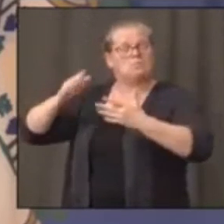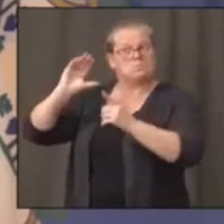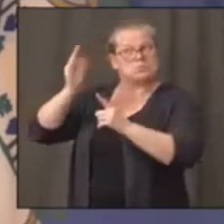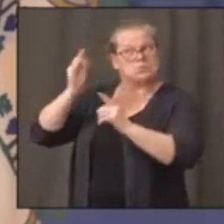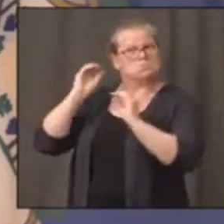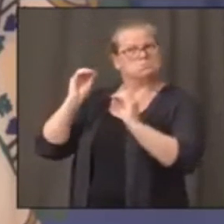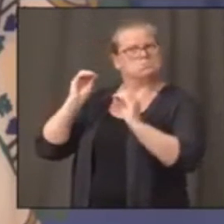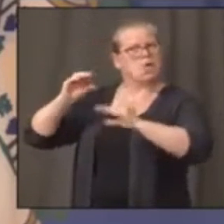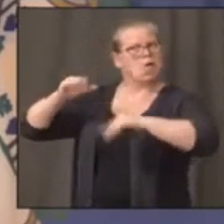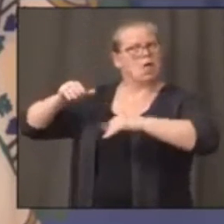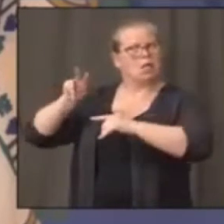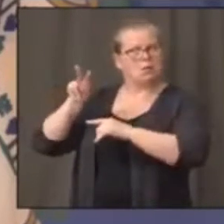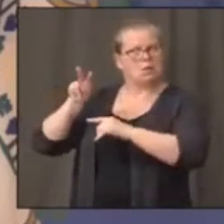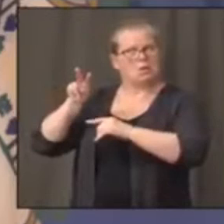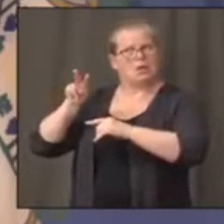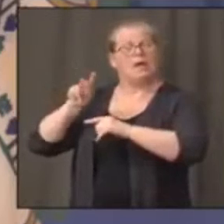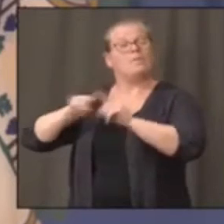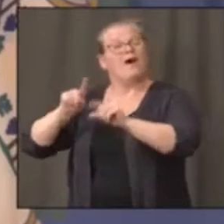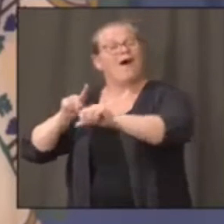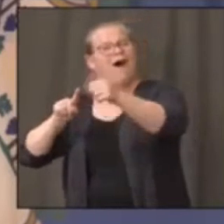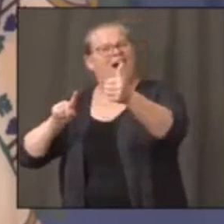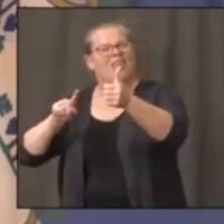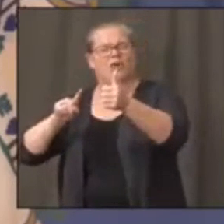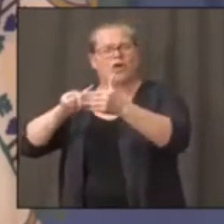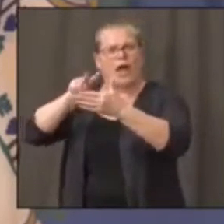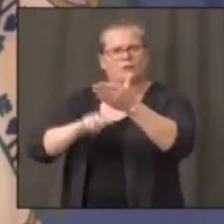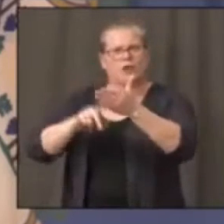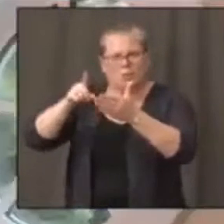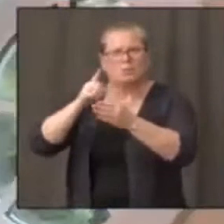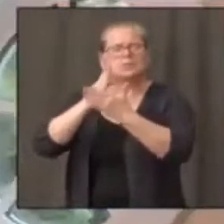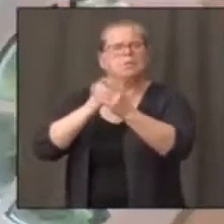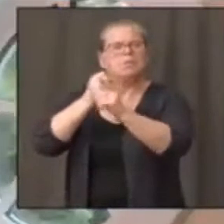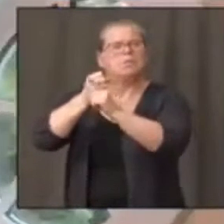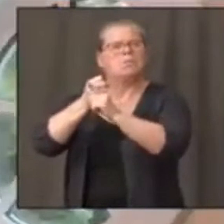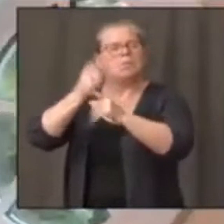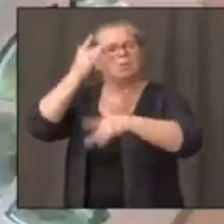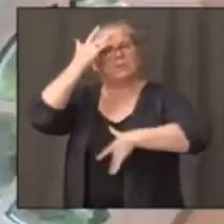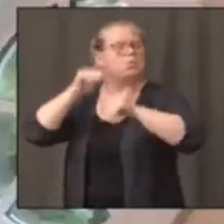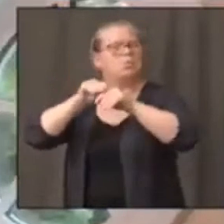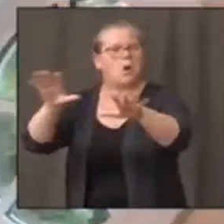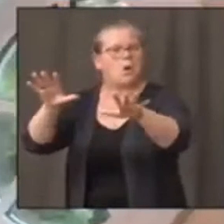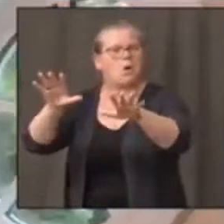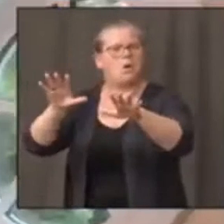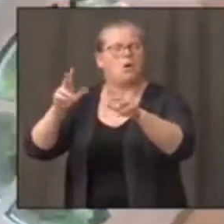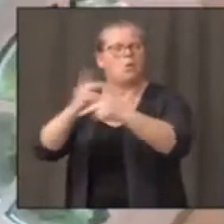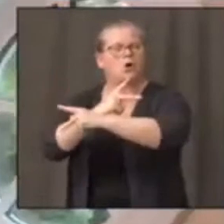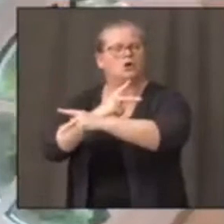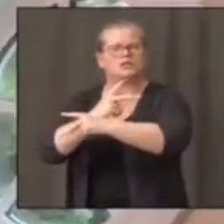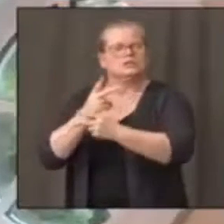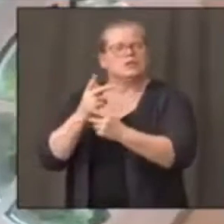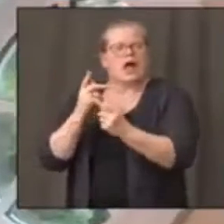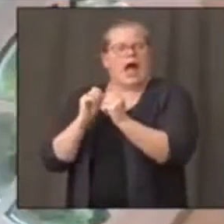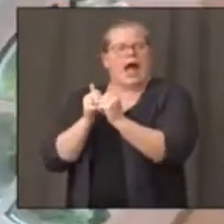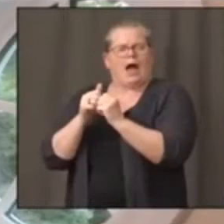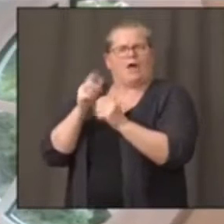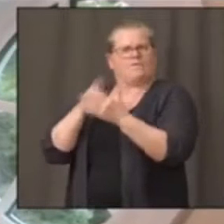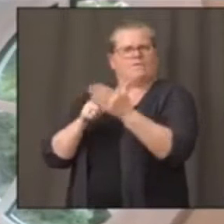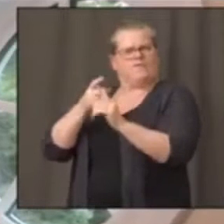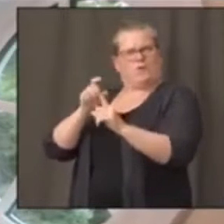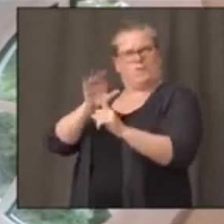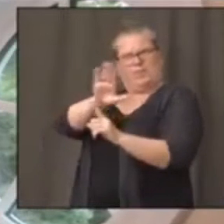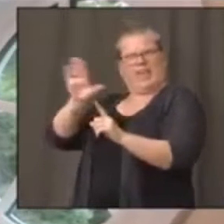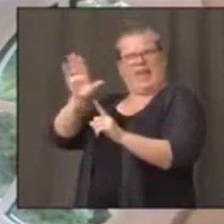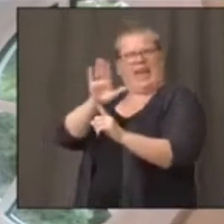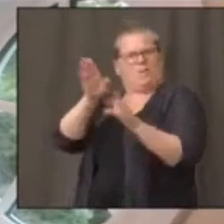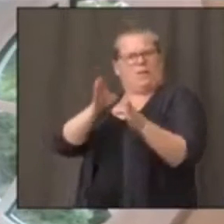there have been some flare-ups. What can we learn from those examples? When you look around the world, different countries did different things. A